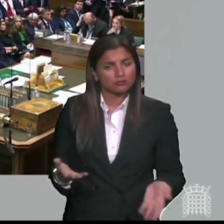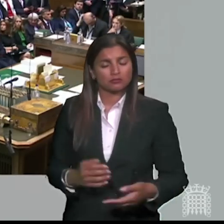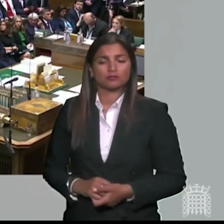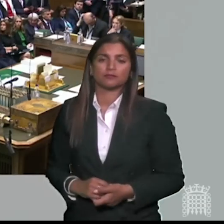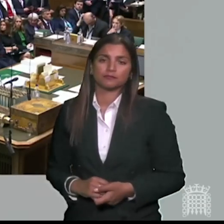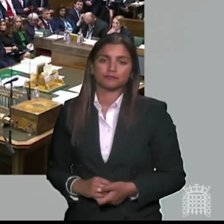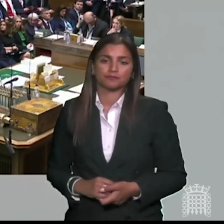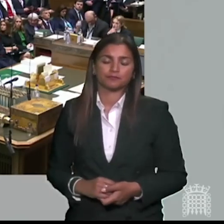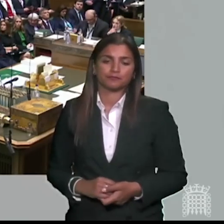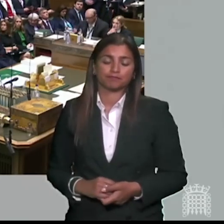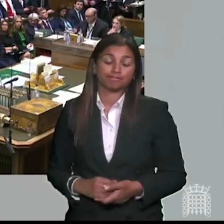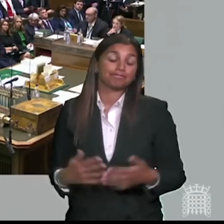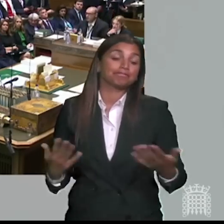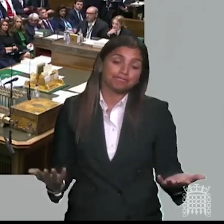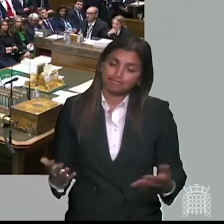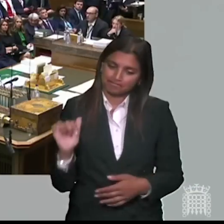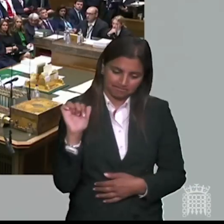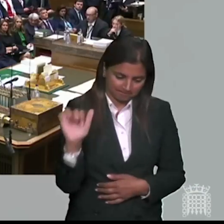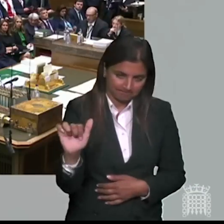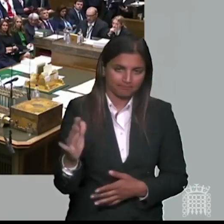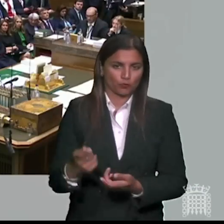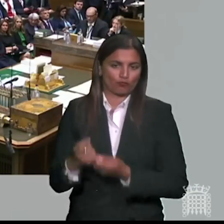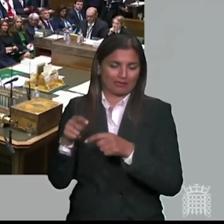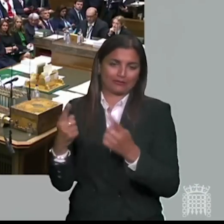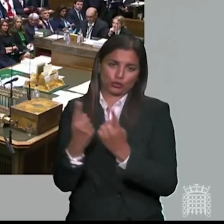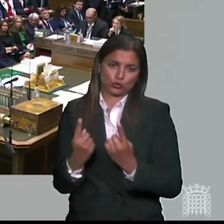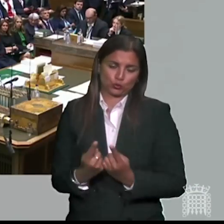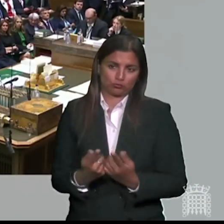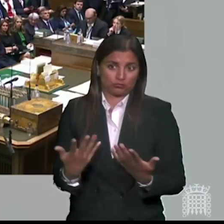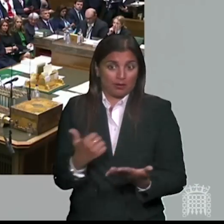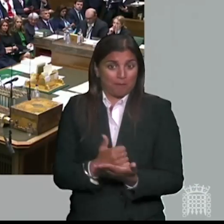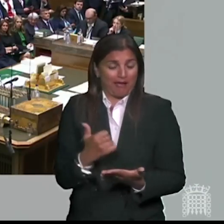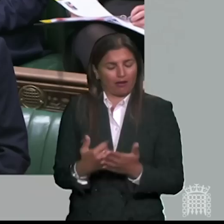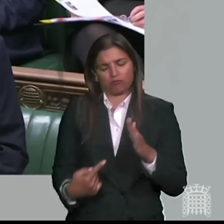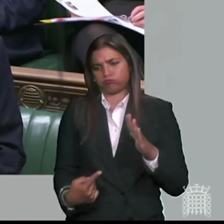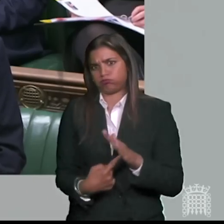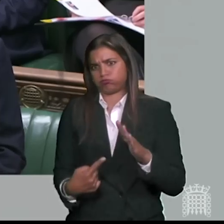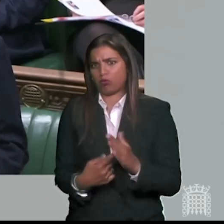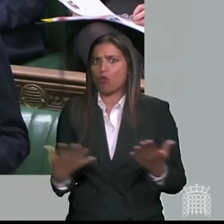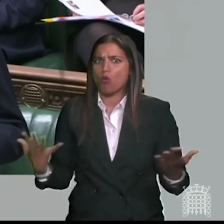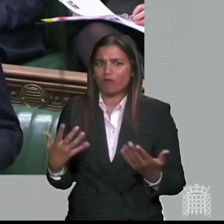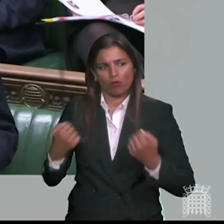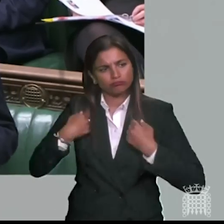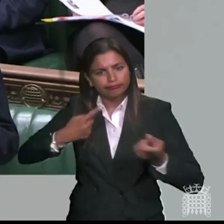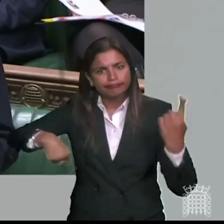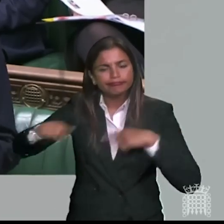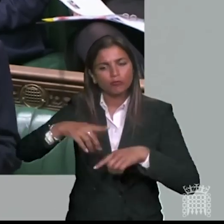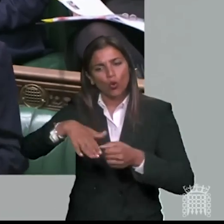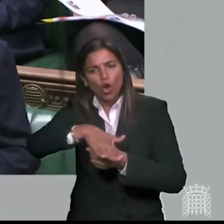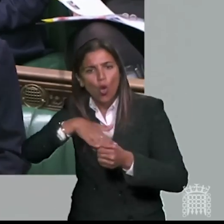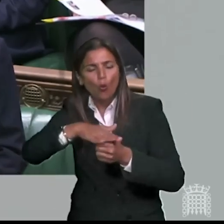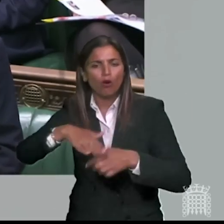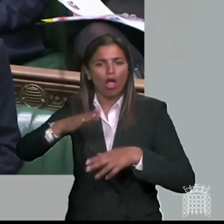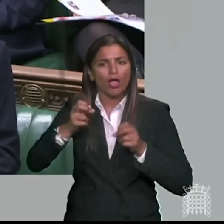Well, my honourable friend is absolutely right to raise this issue. Banks are a cornerstone of our high streets. Of course, it's ultimately